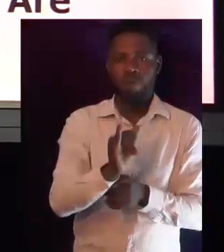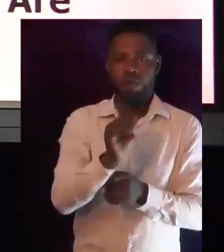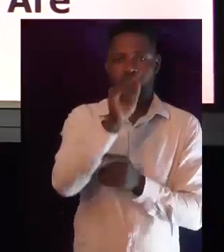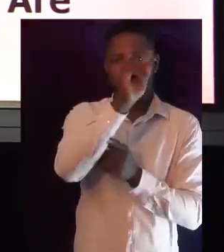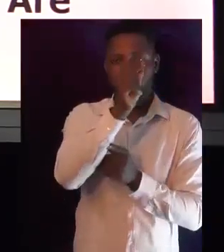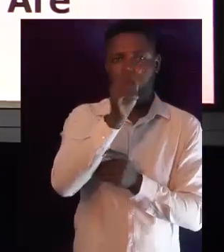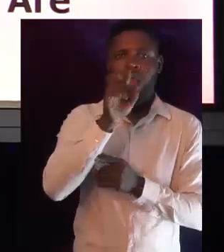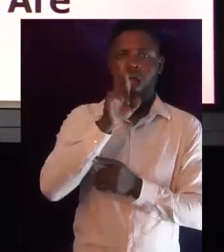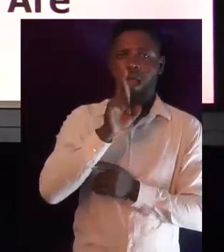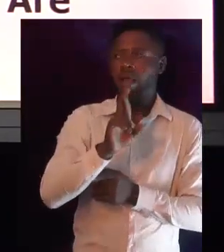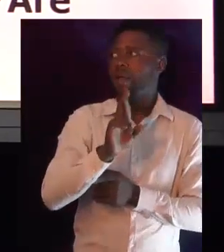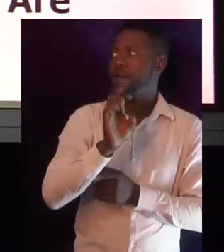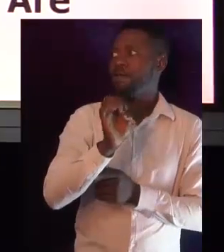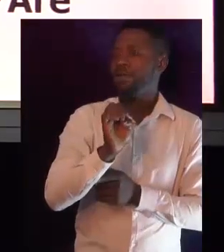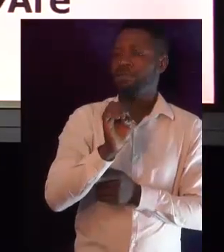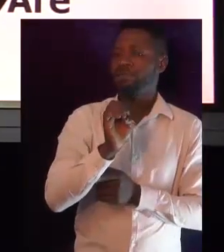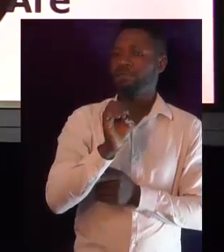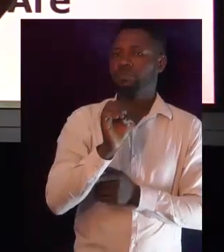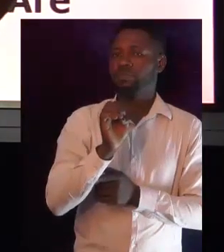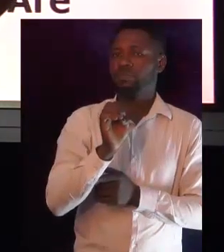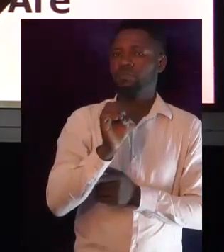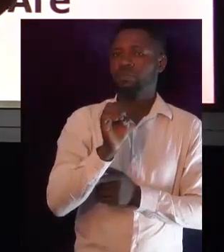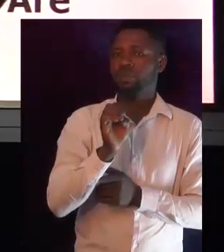decided to write it this way. They',